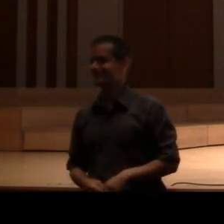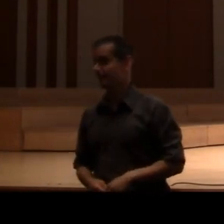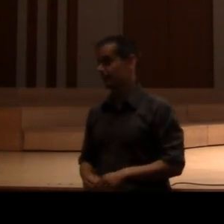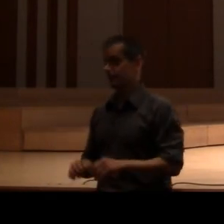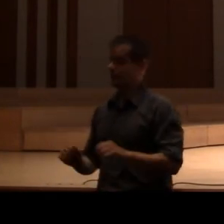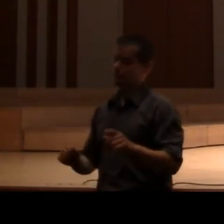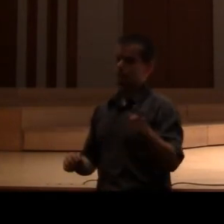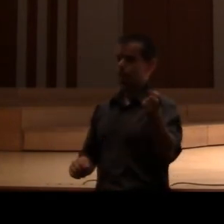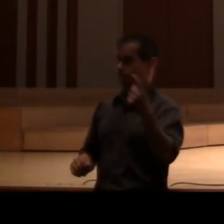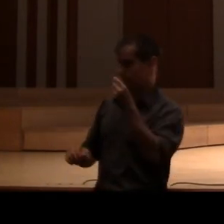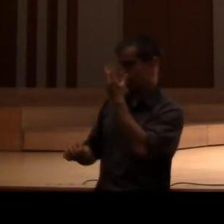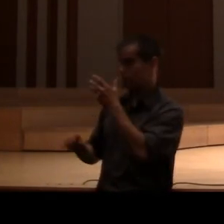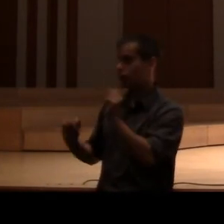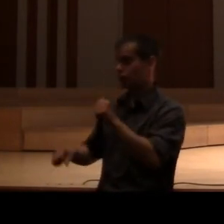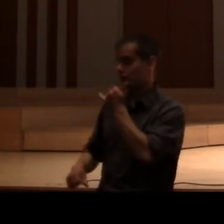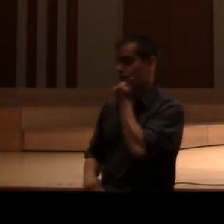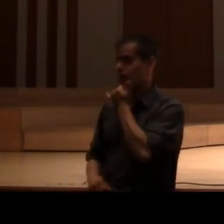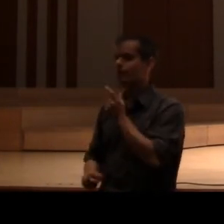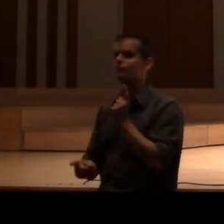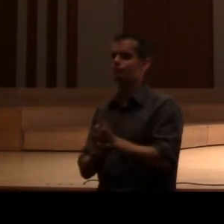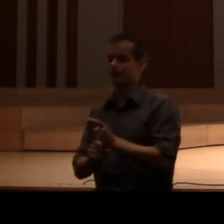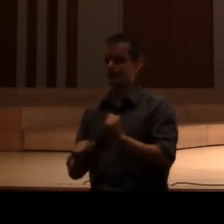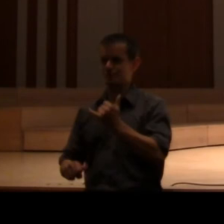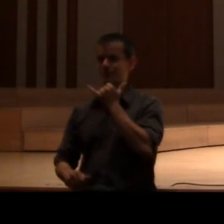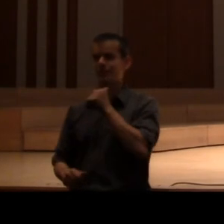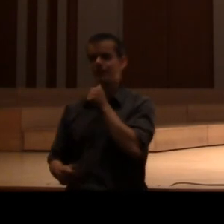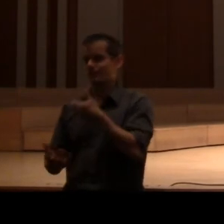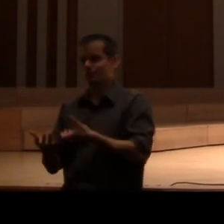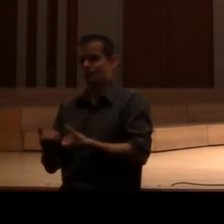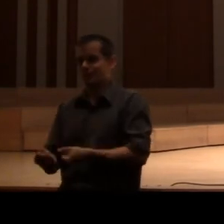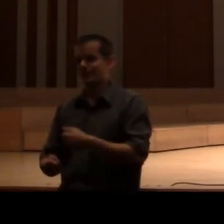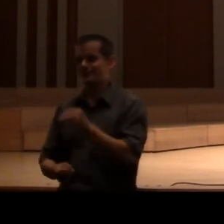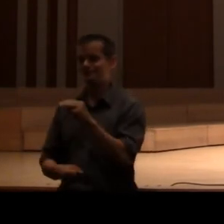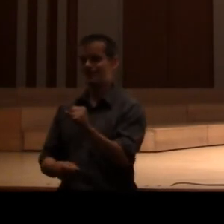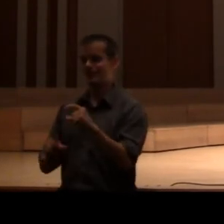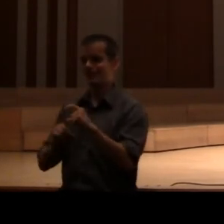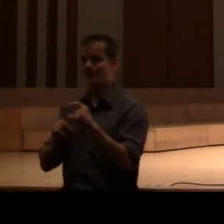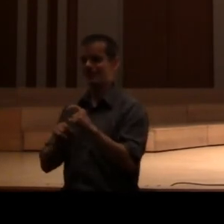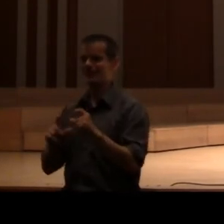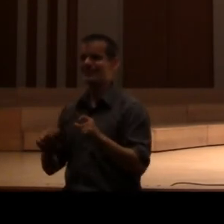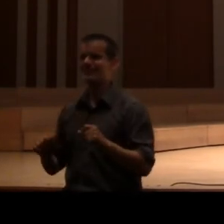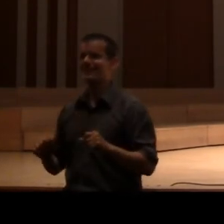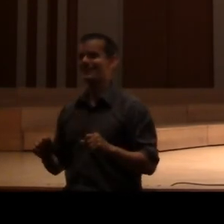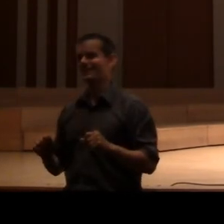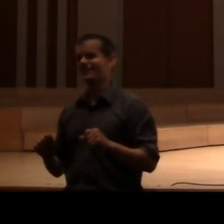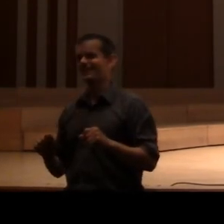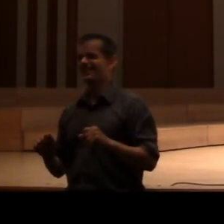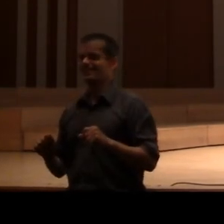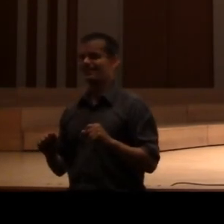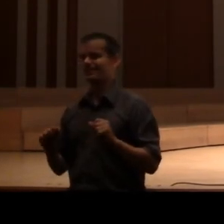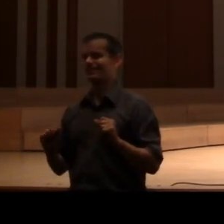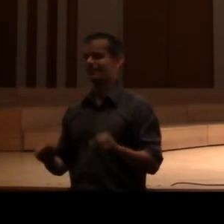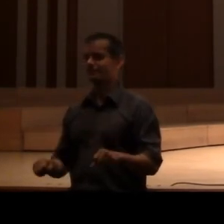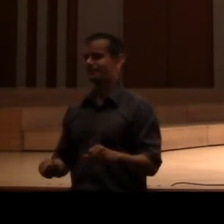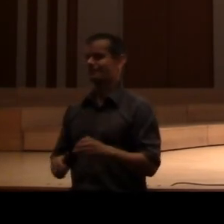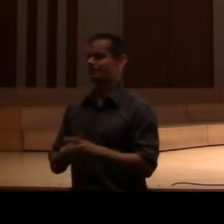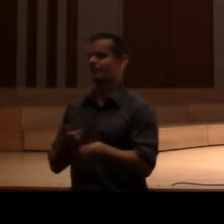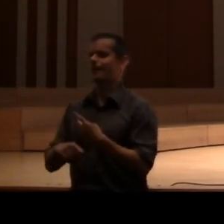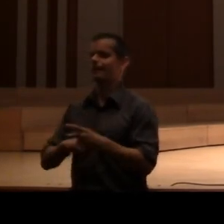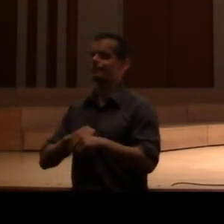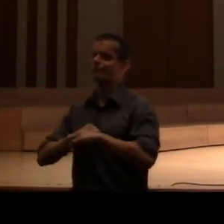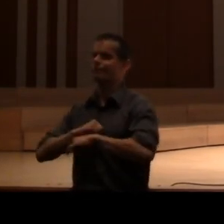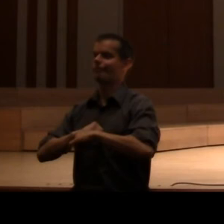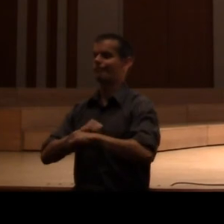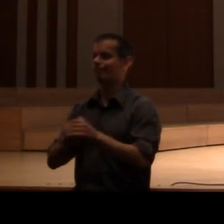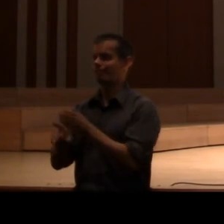It could be wrong. Yes, that's right. I should not trust Microsoft Word. This could be a opening for propaganda of some kind. Okay,